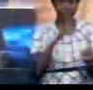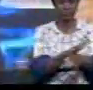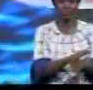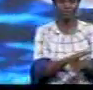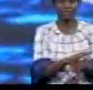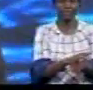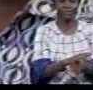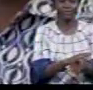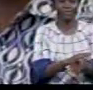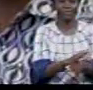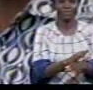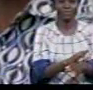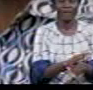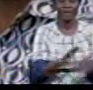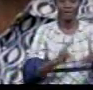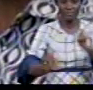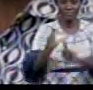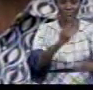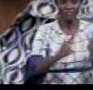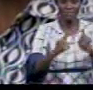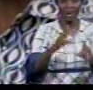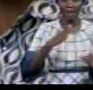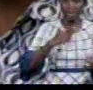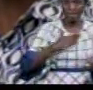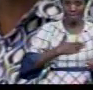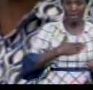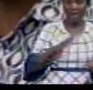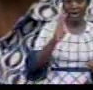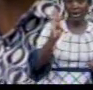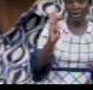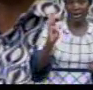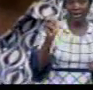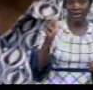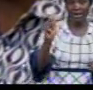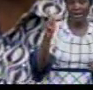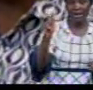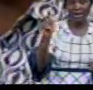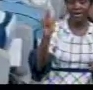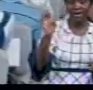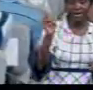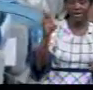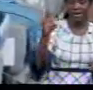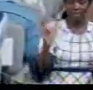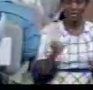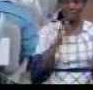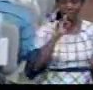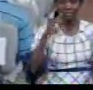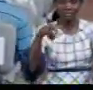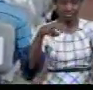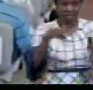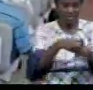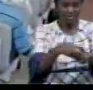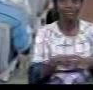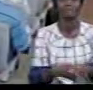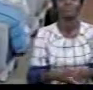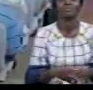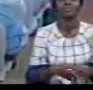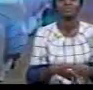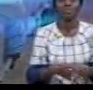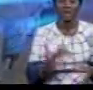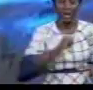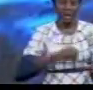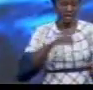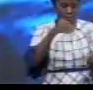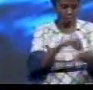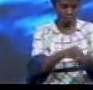charged. I said my battery is charged. I put in the word, I